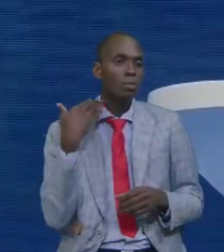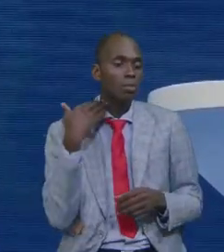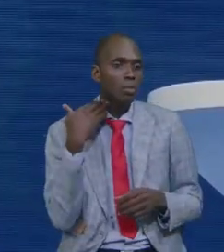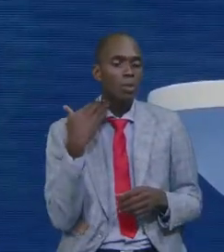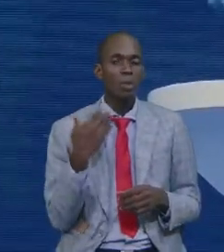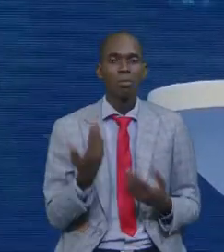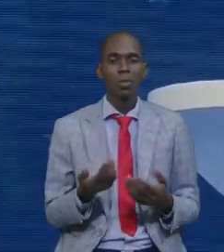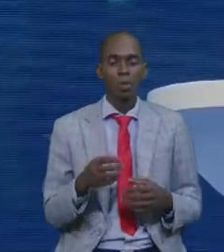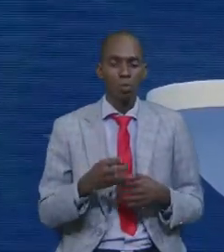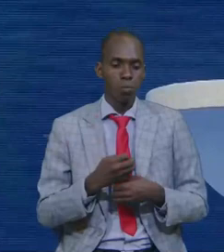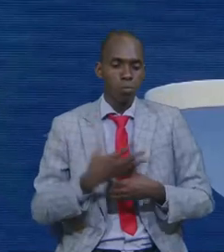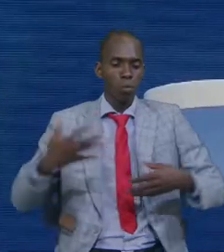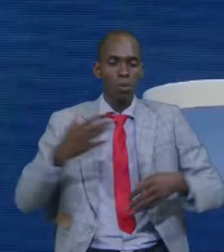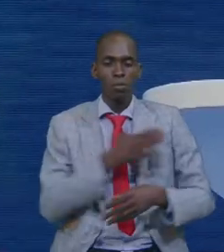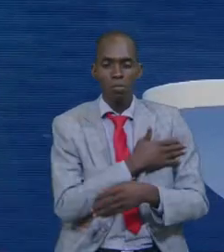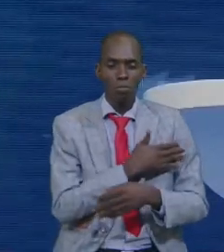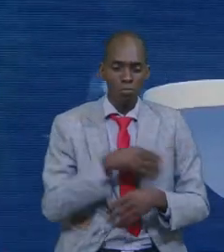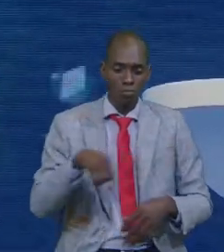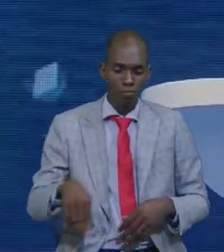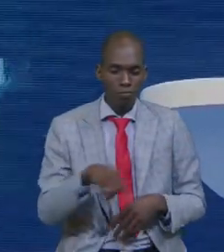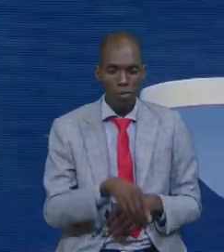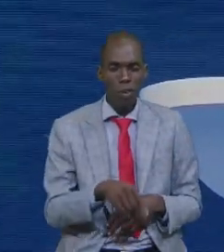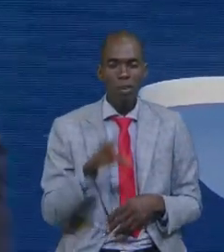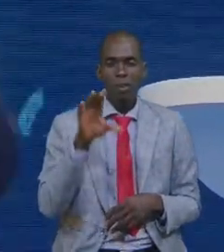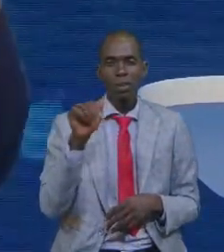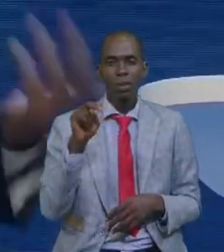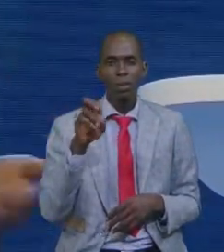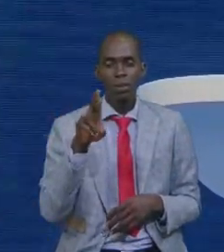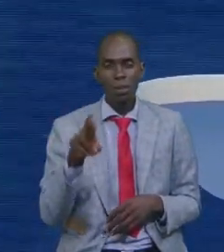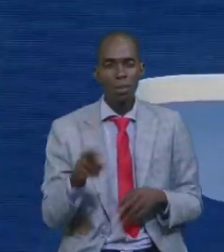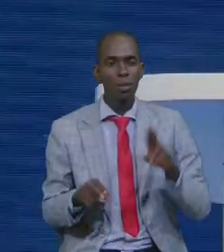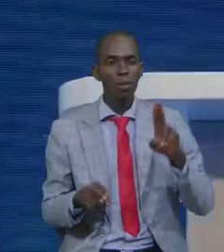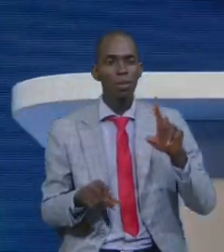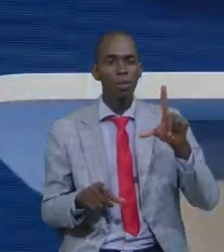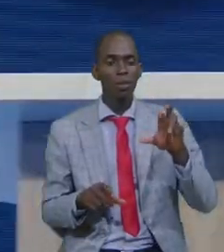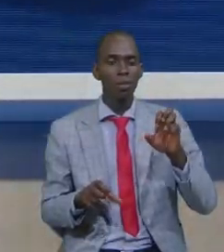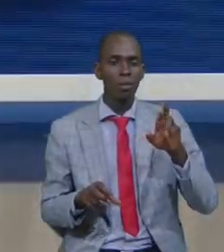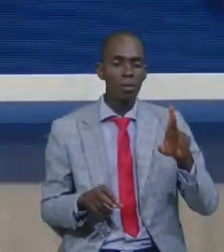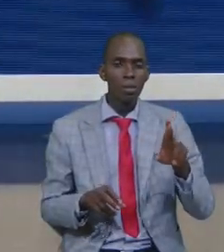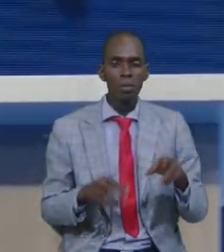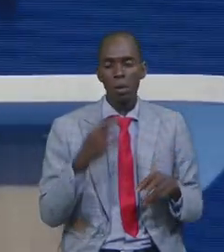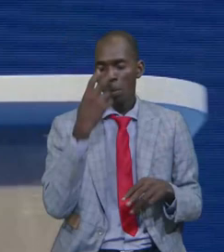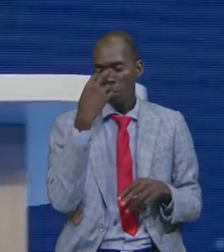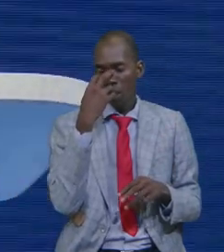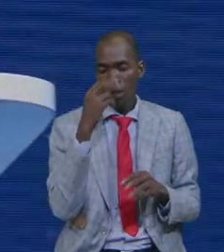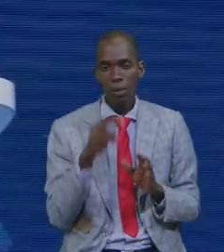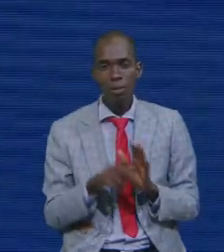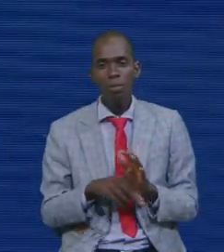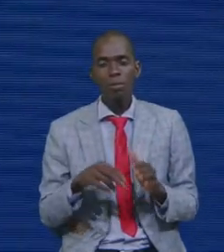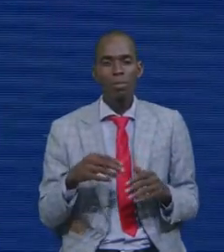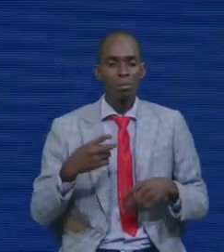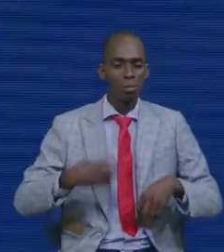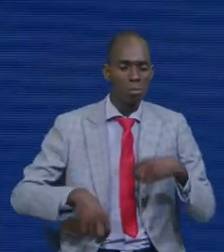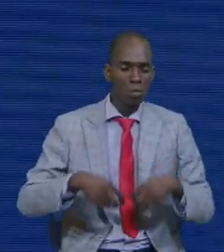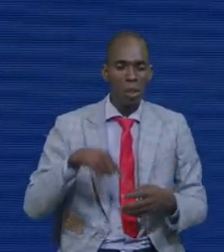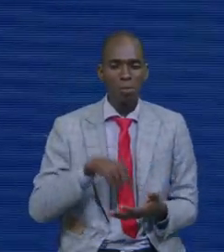elephantiasis, cancer, ulcer, blindness, paralysis, whatever,